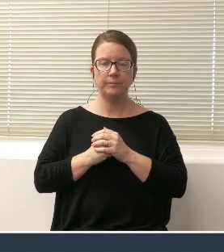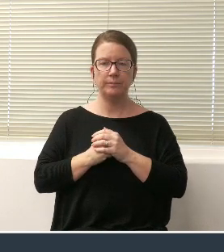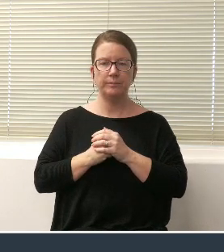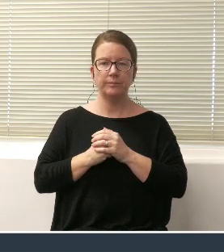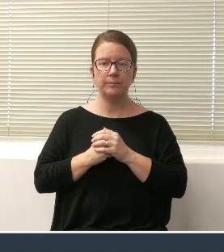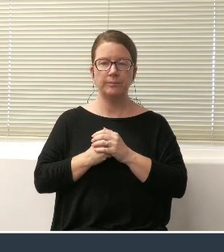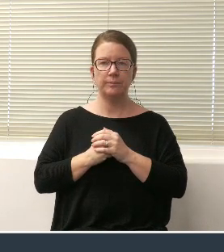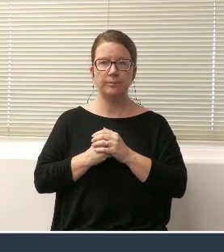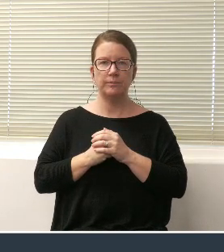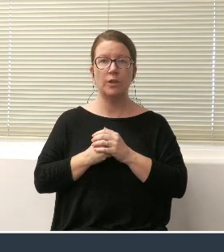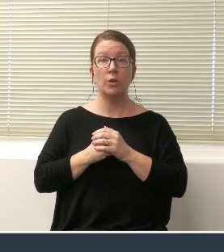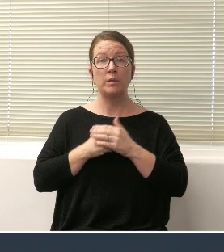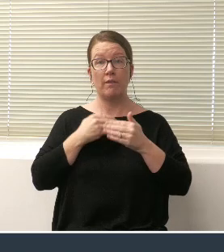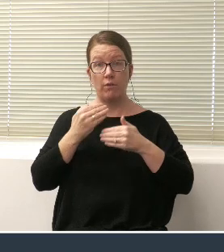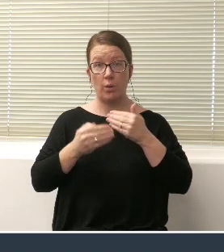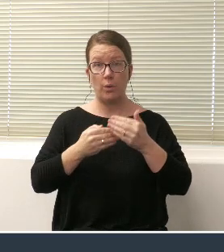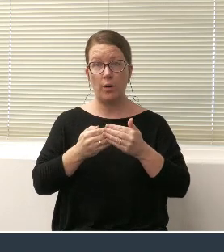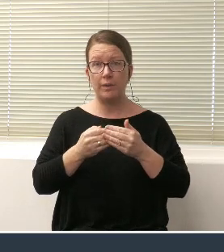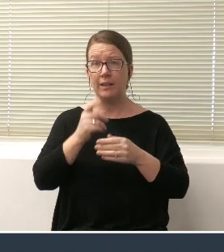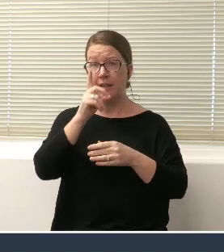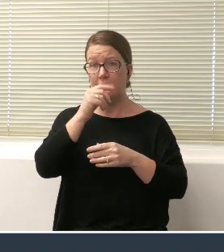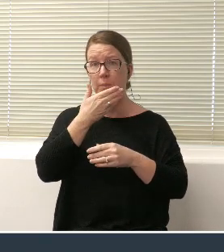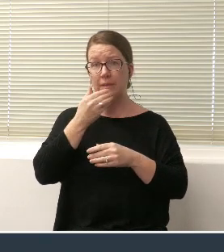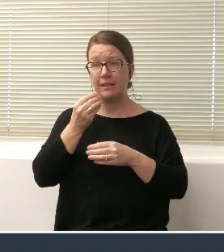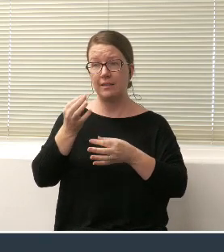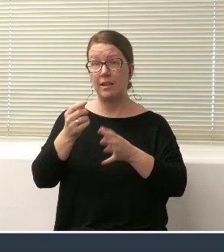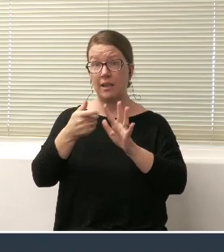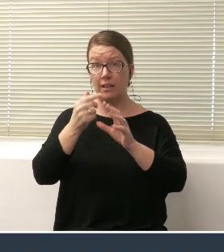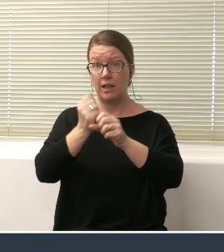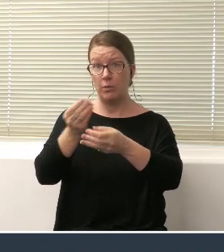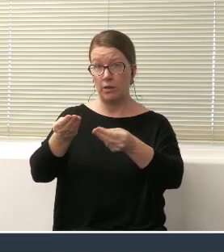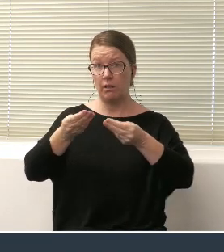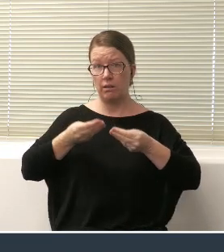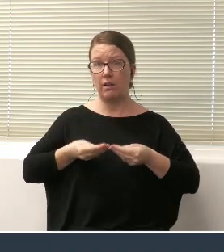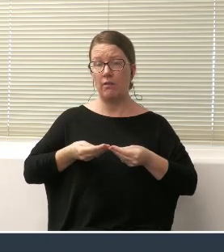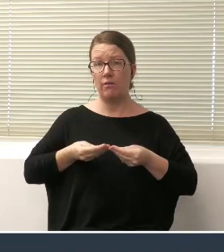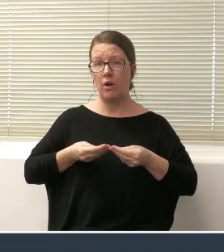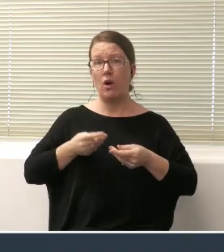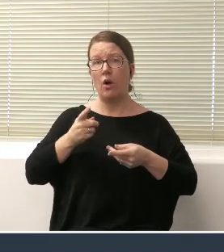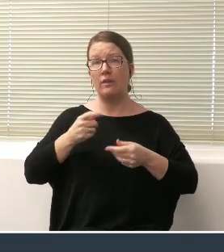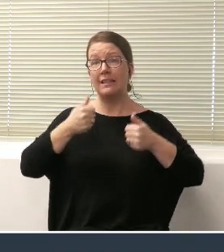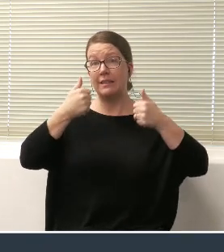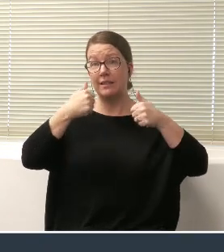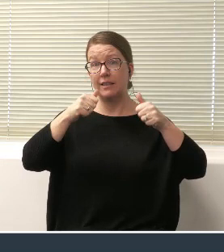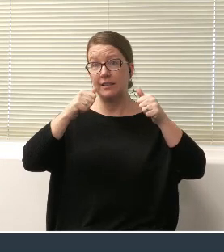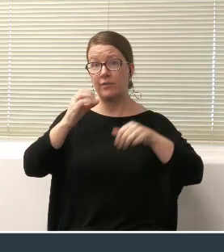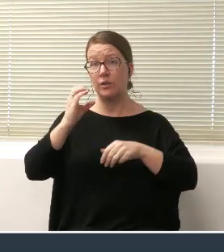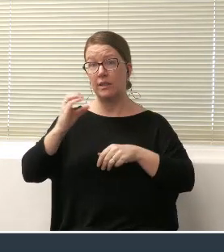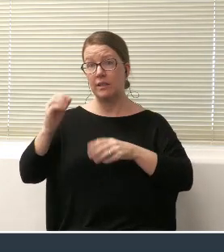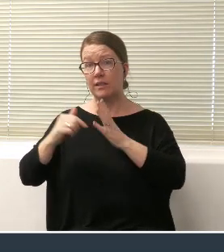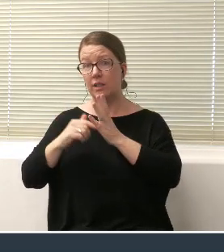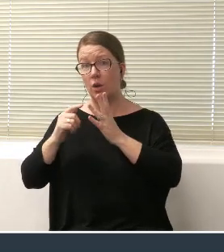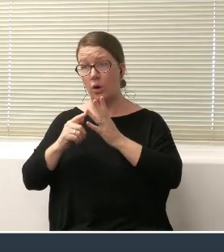just following on that, can you give me an example of a hugely successful